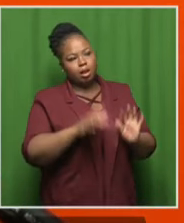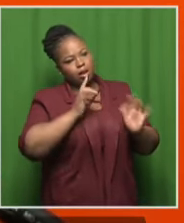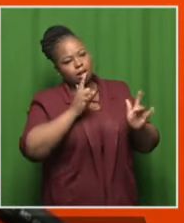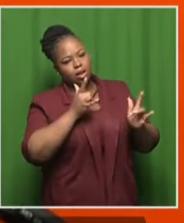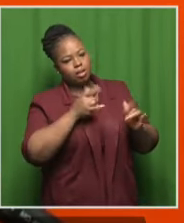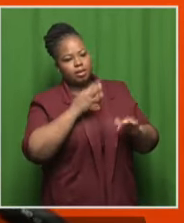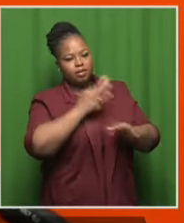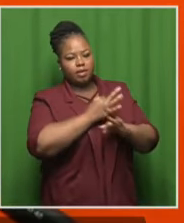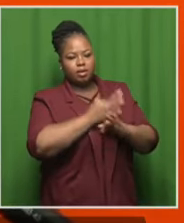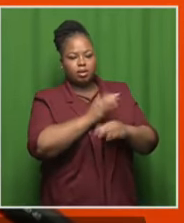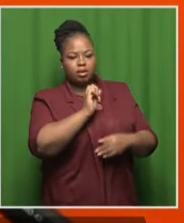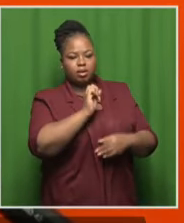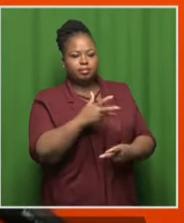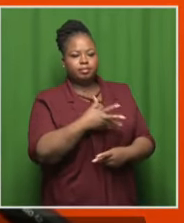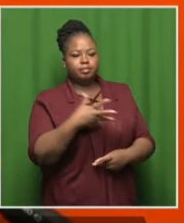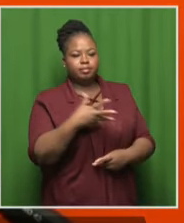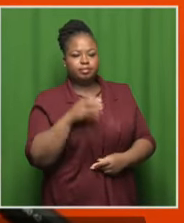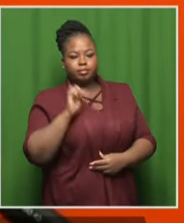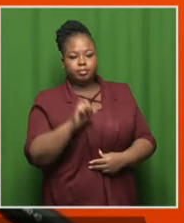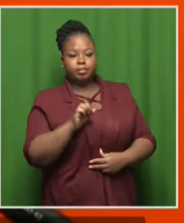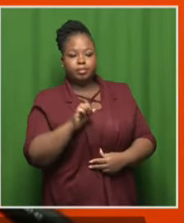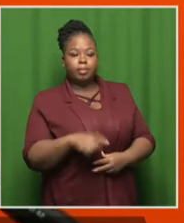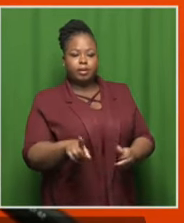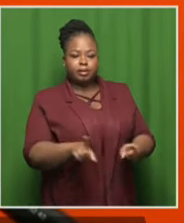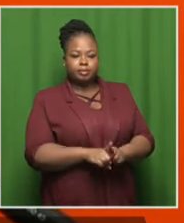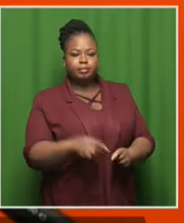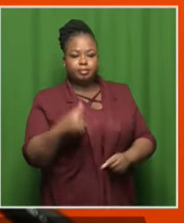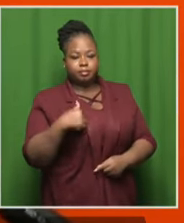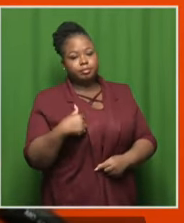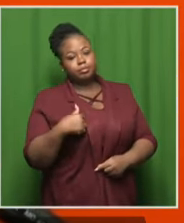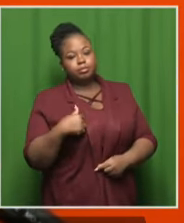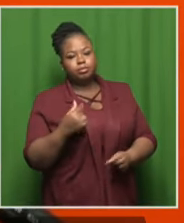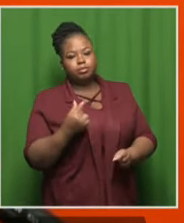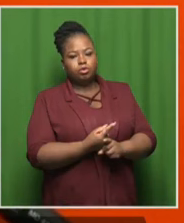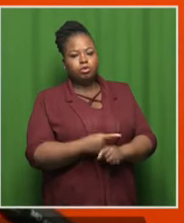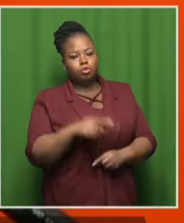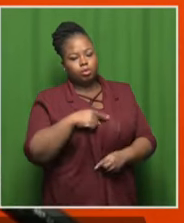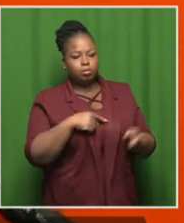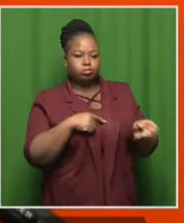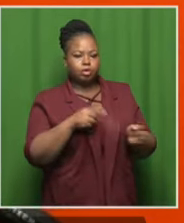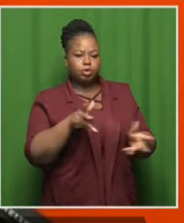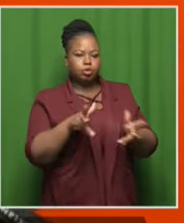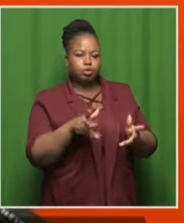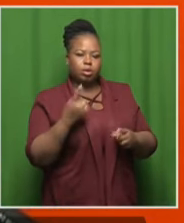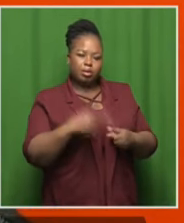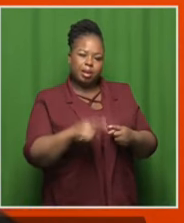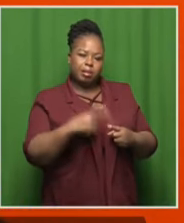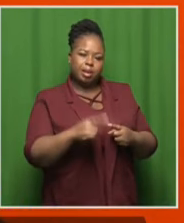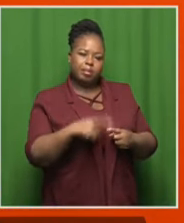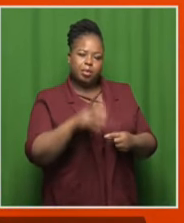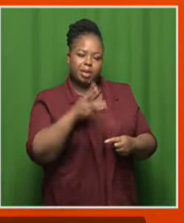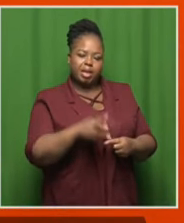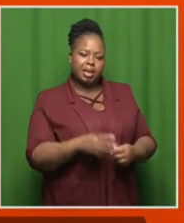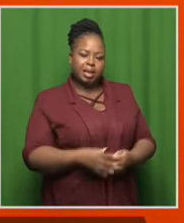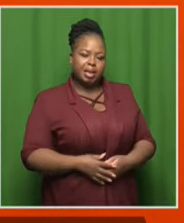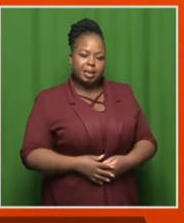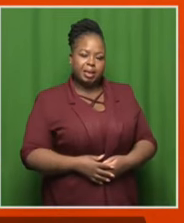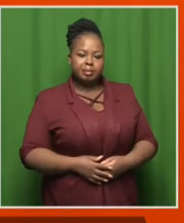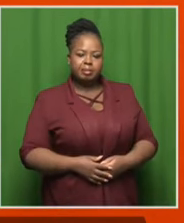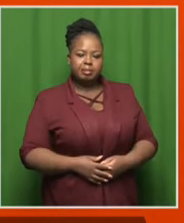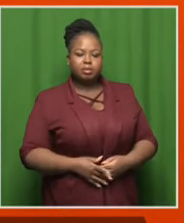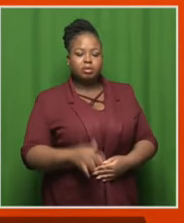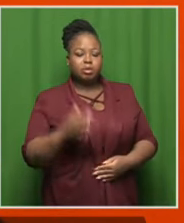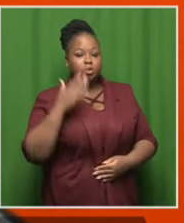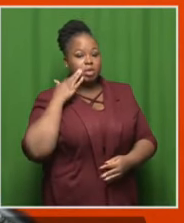mother. And even myself, when I was 3-4 years old, we find him at the soccer field. And when